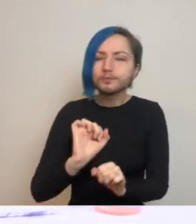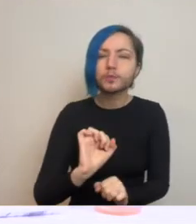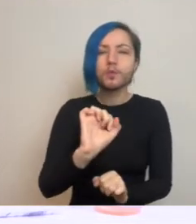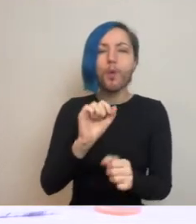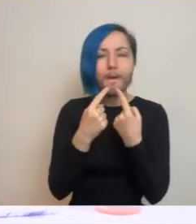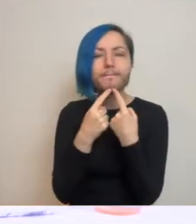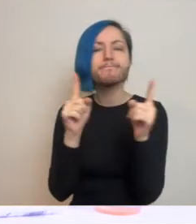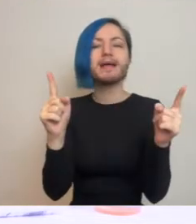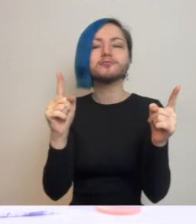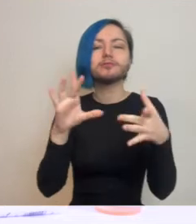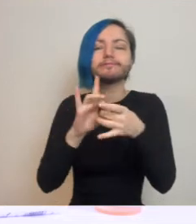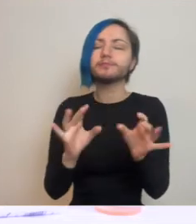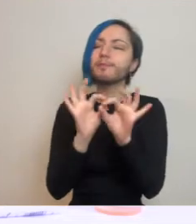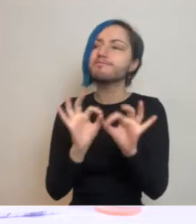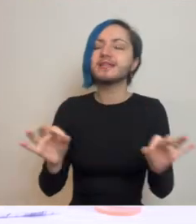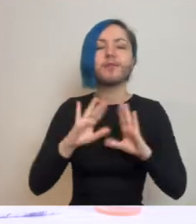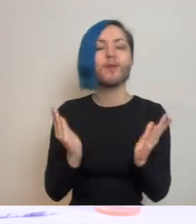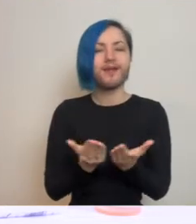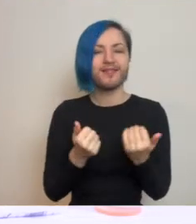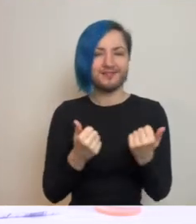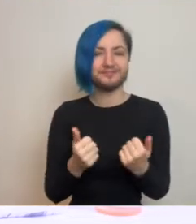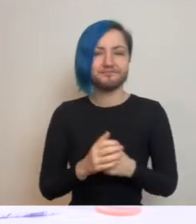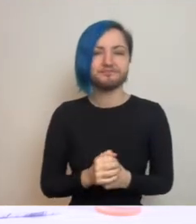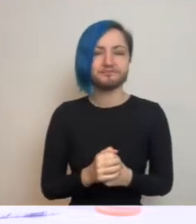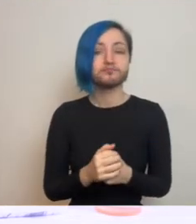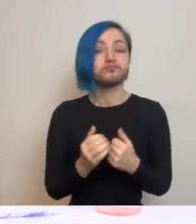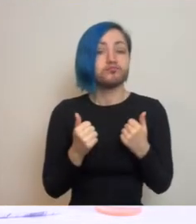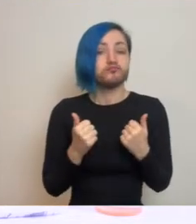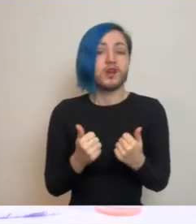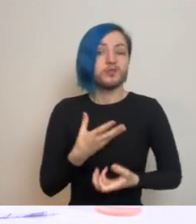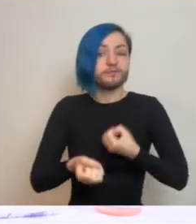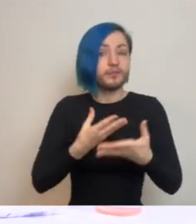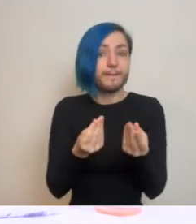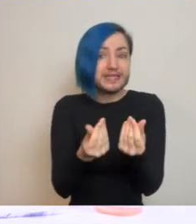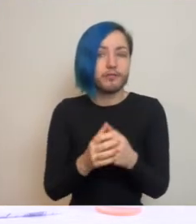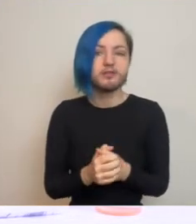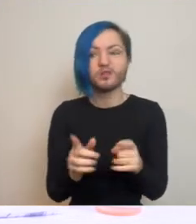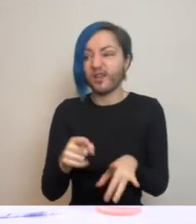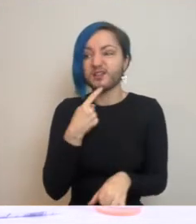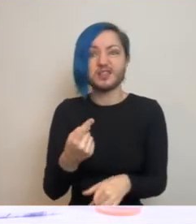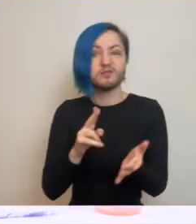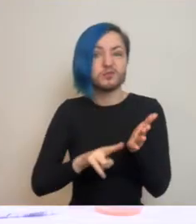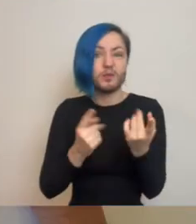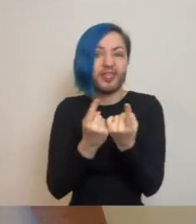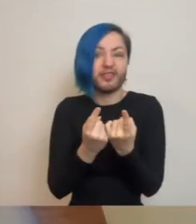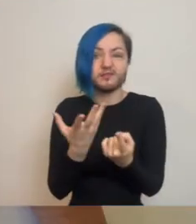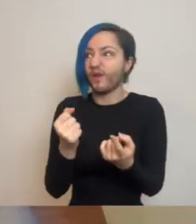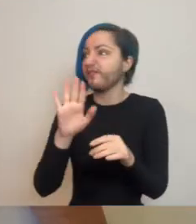own message of peace to the world. Okay, so let's have a little run through the materials that we've got here. And as I say, it's mostly scrap